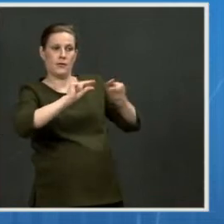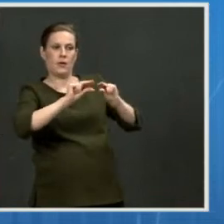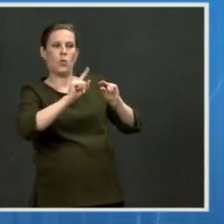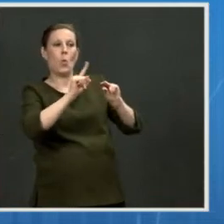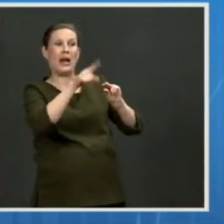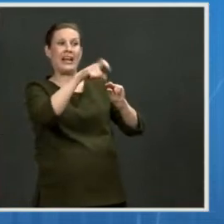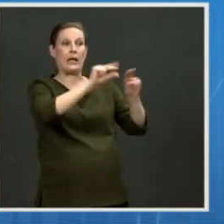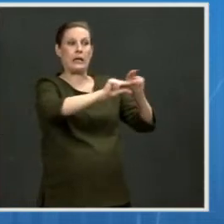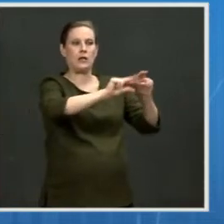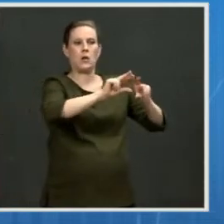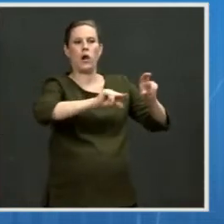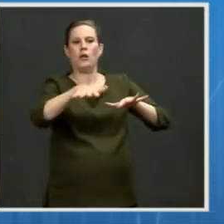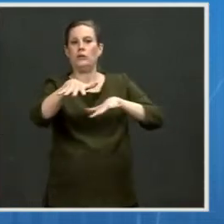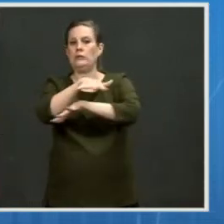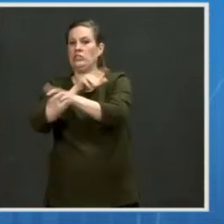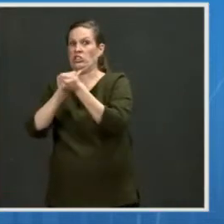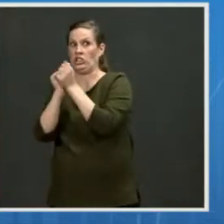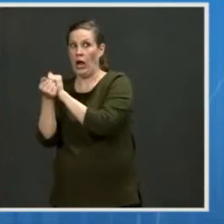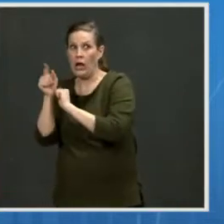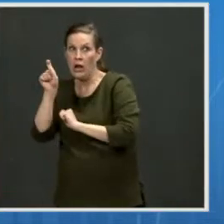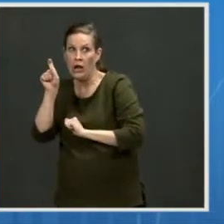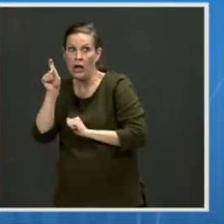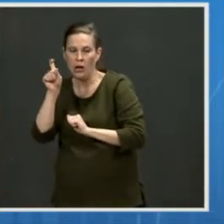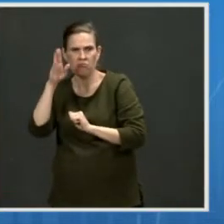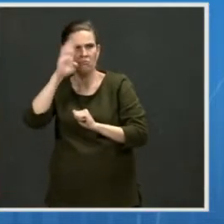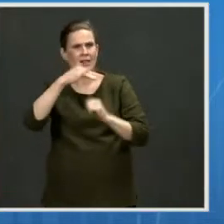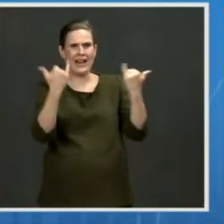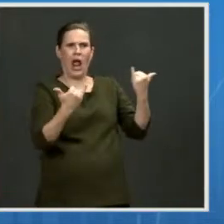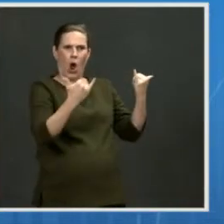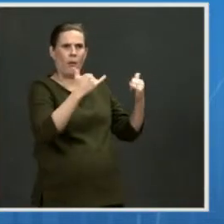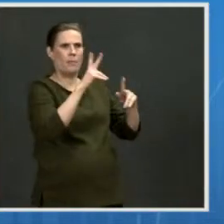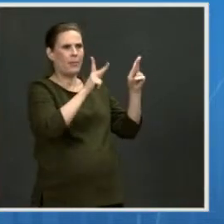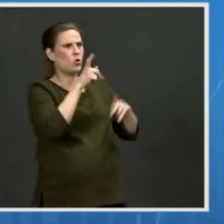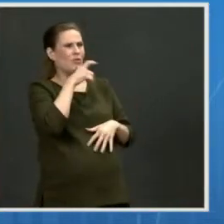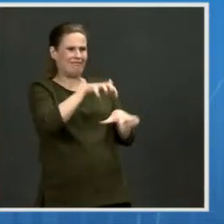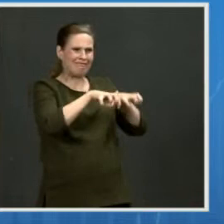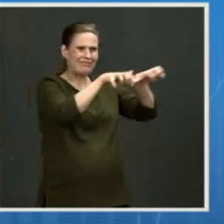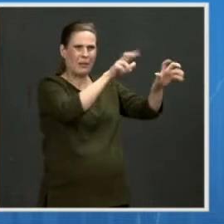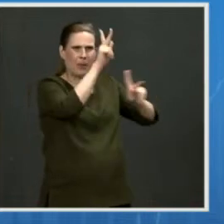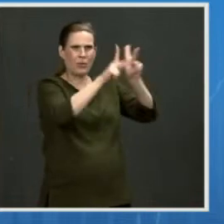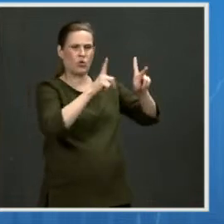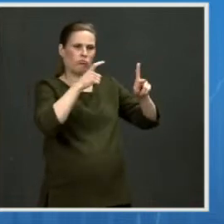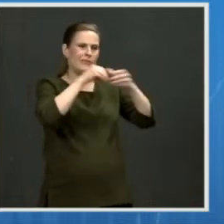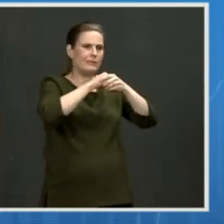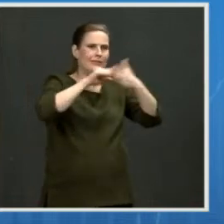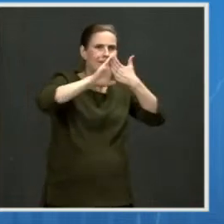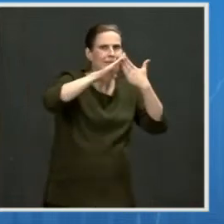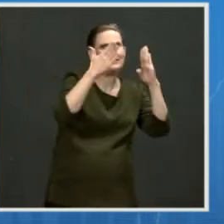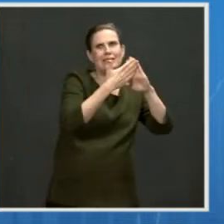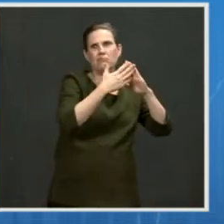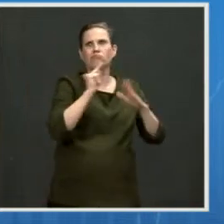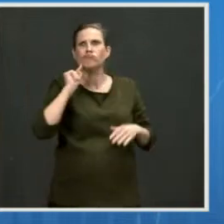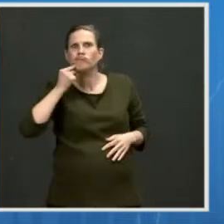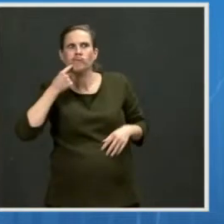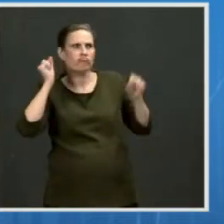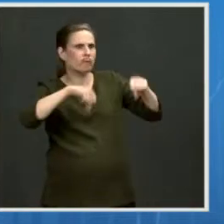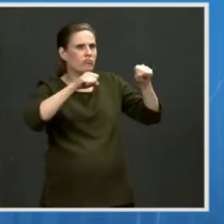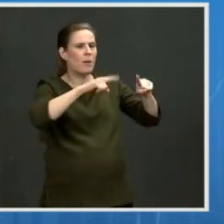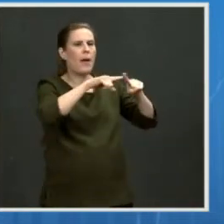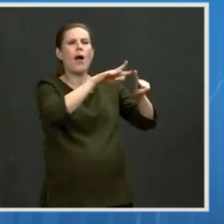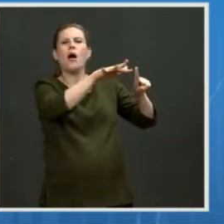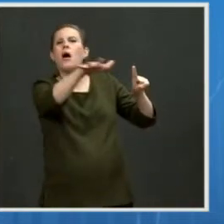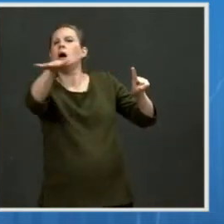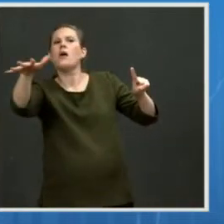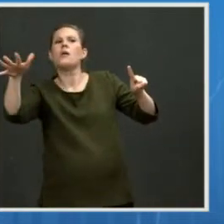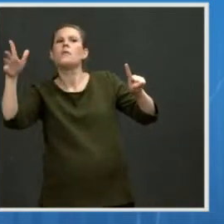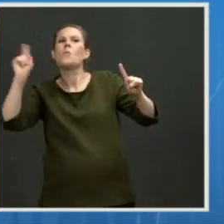population size. If there are, pockets of the country where demand is a little bit more slack, and there are other areas where there's a lot of